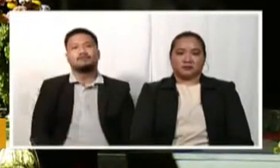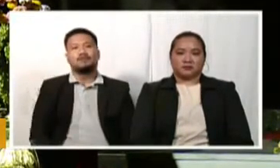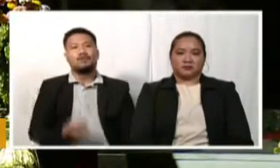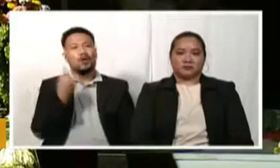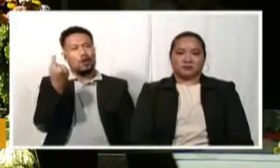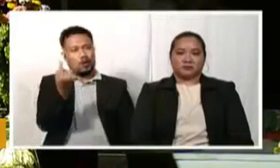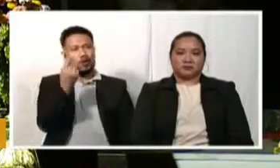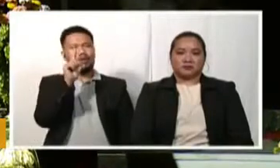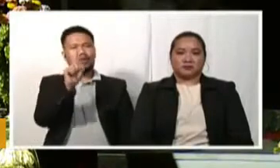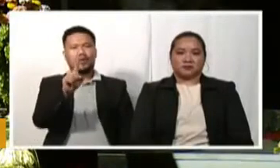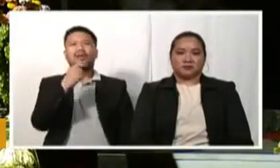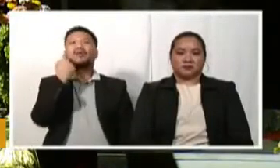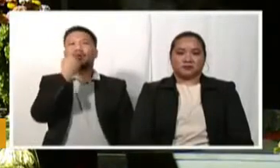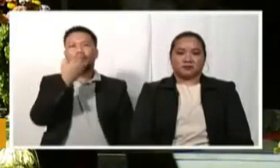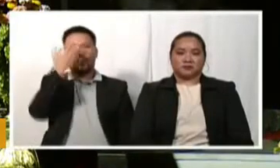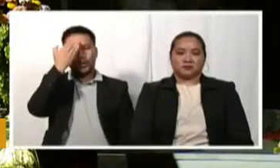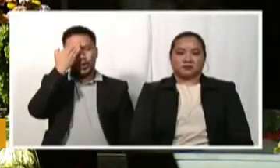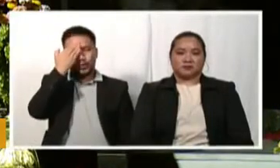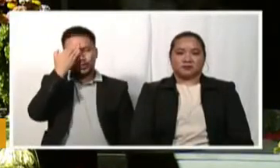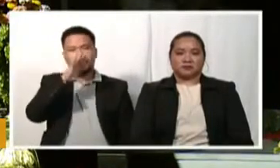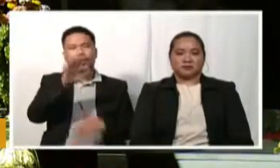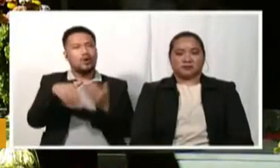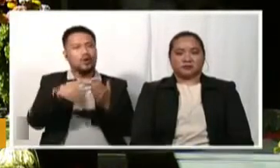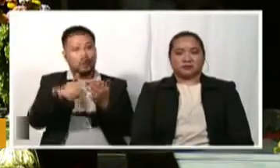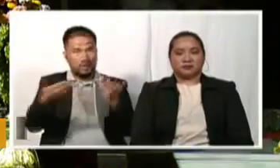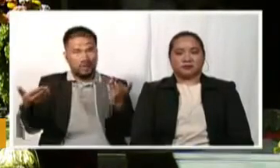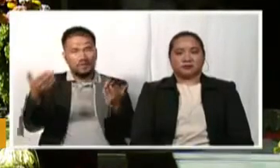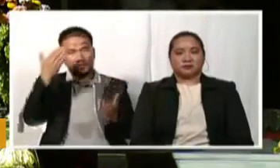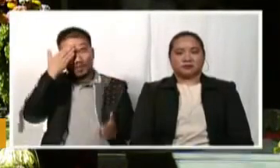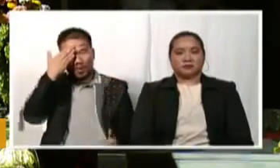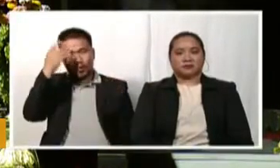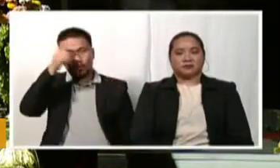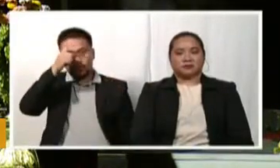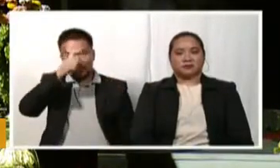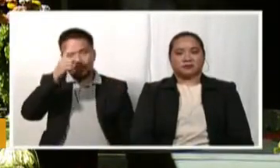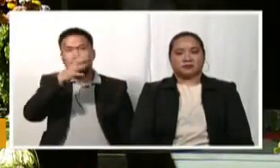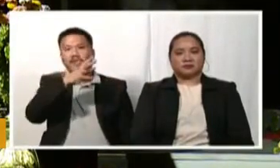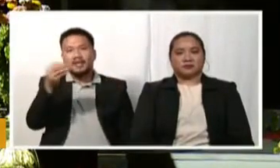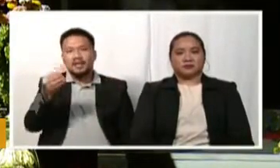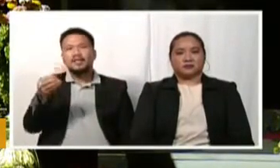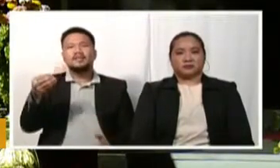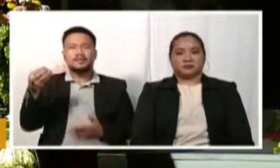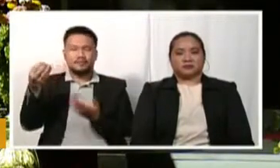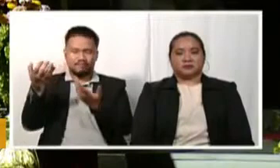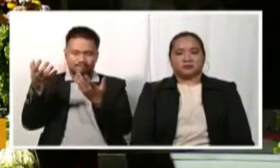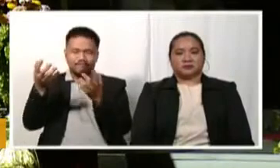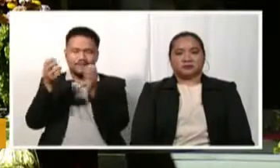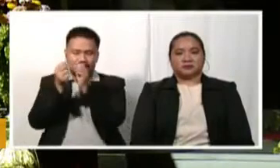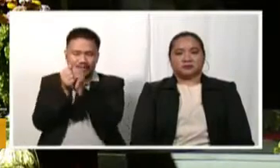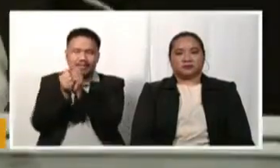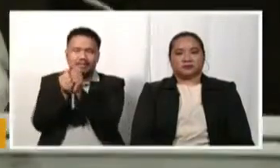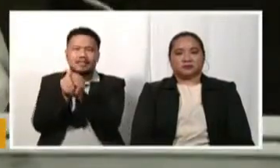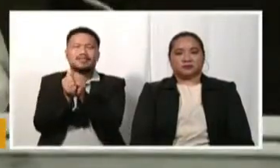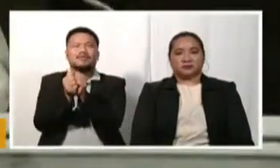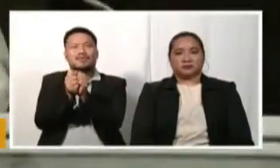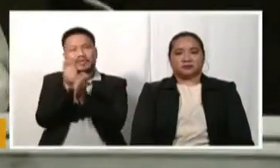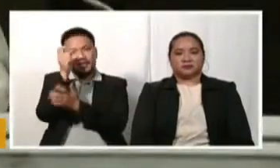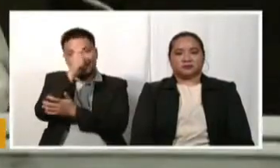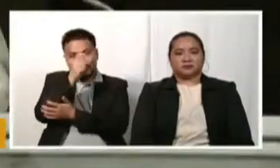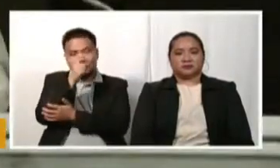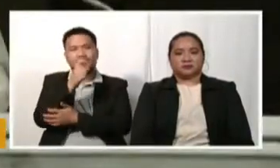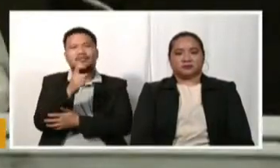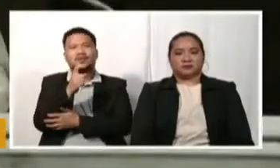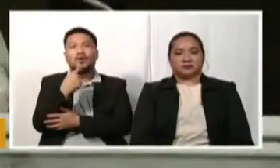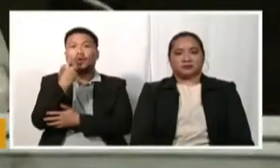knows all things knows her. He has probed her by his knowledge. The